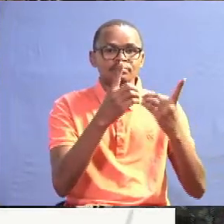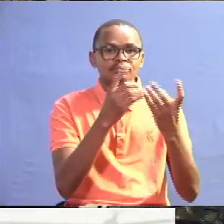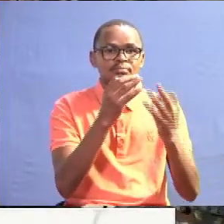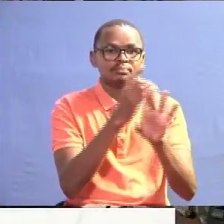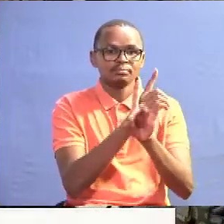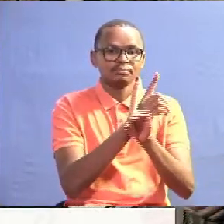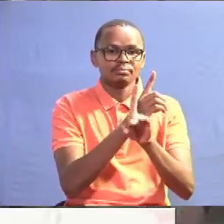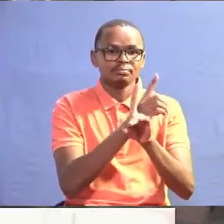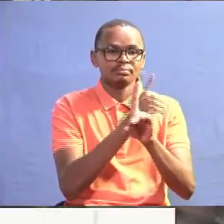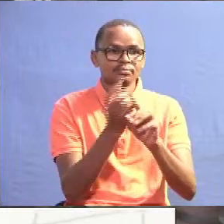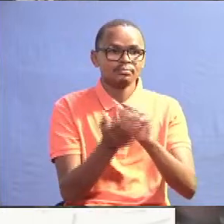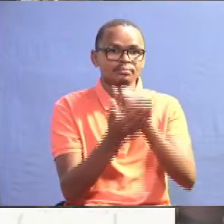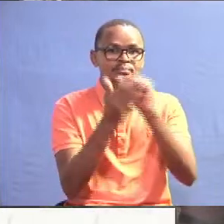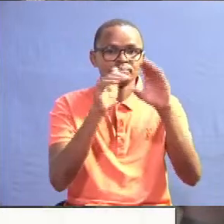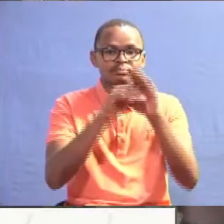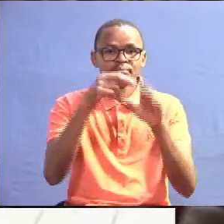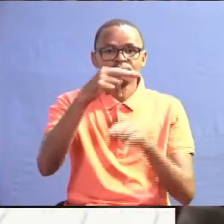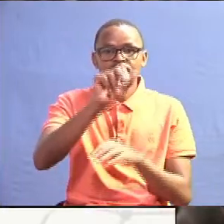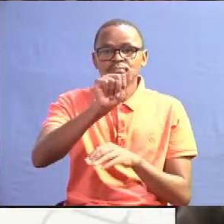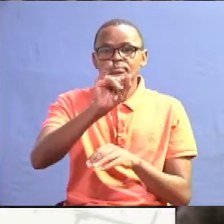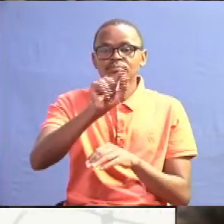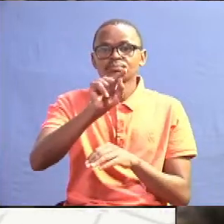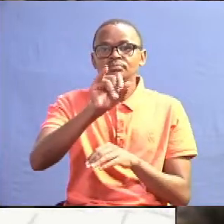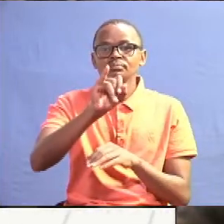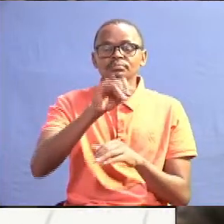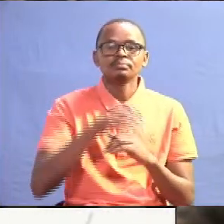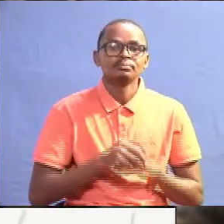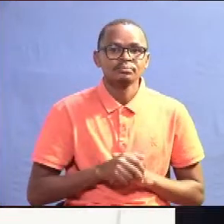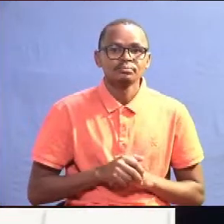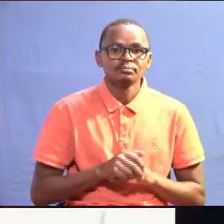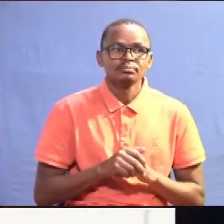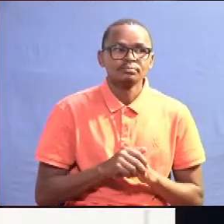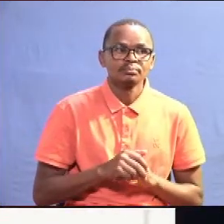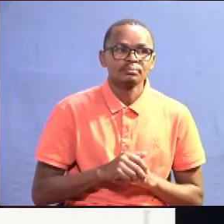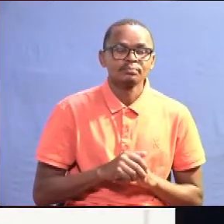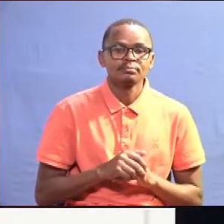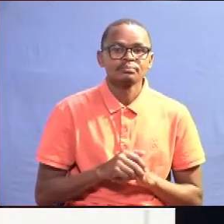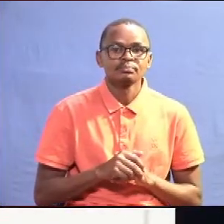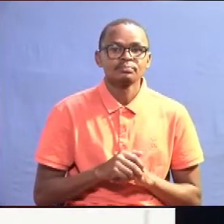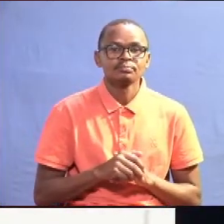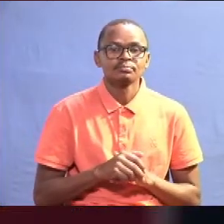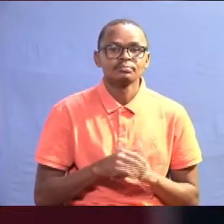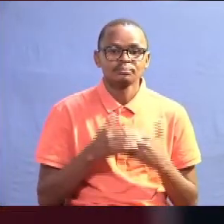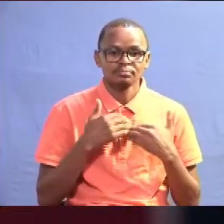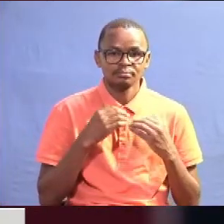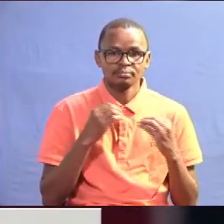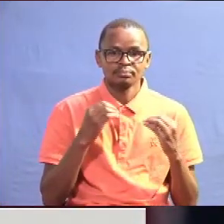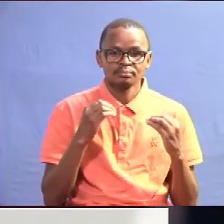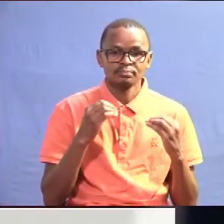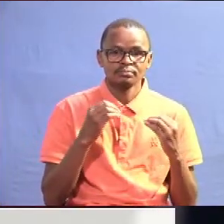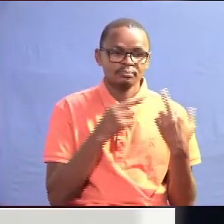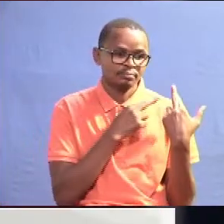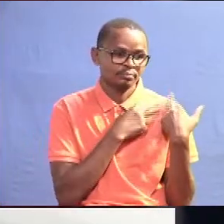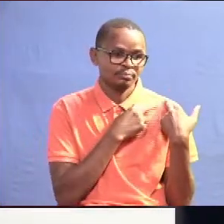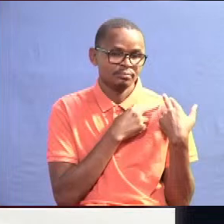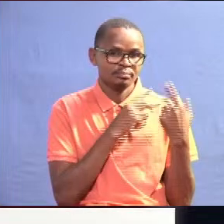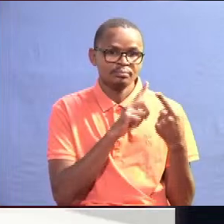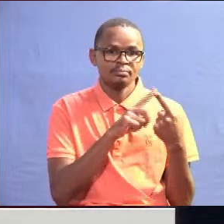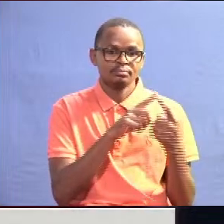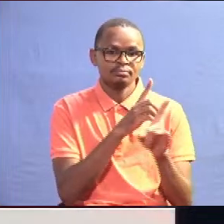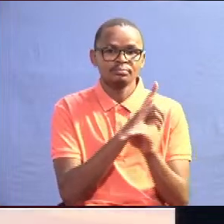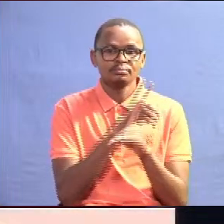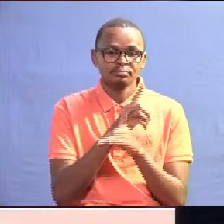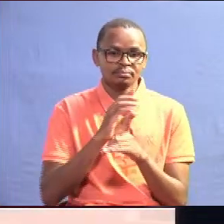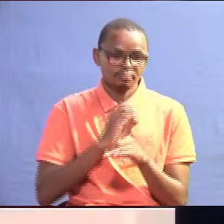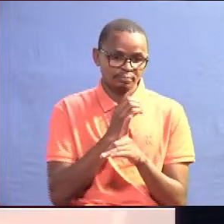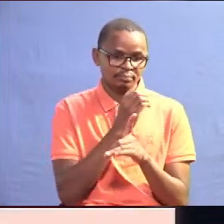Defense assistance in Haiti. As Commander-in-Chief, I have no higher responsibility than to defend our country